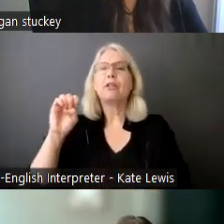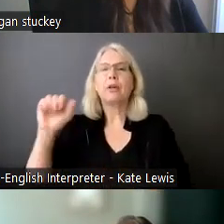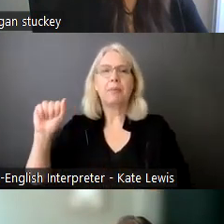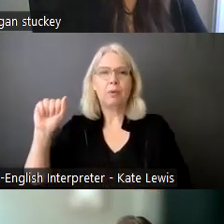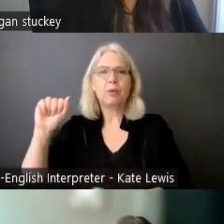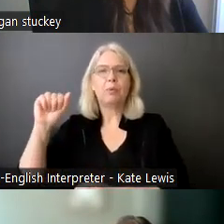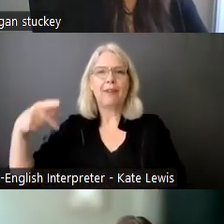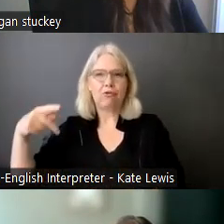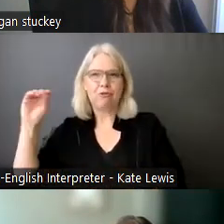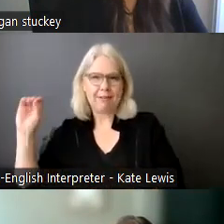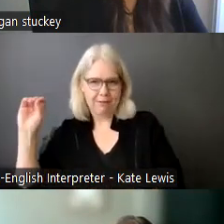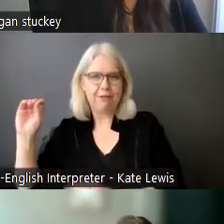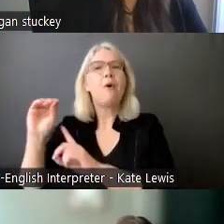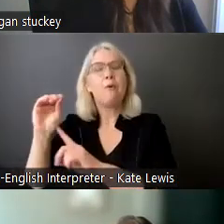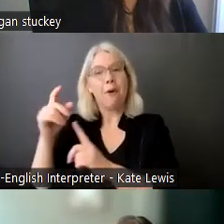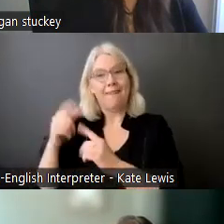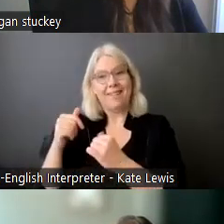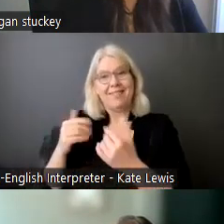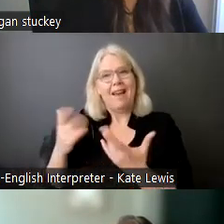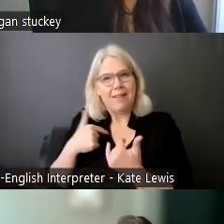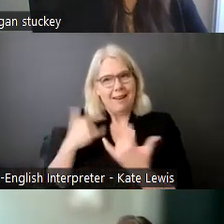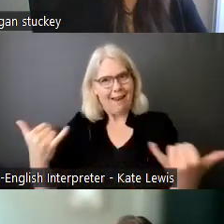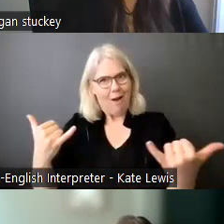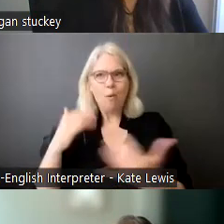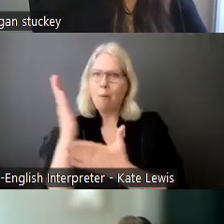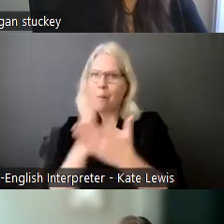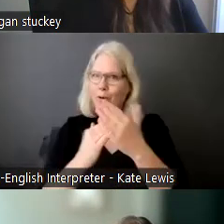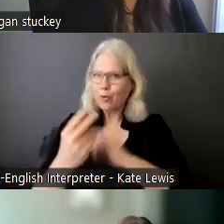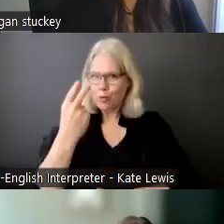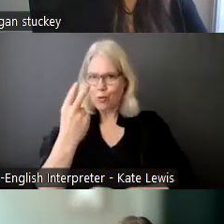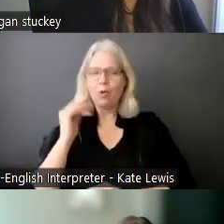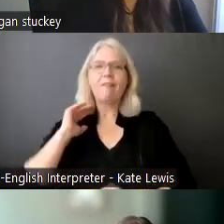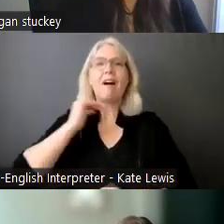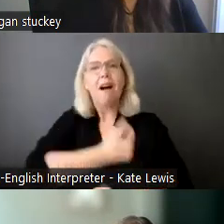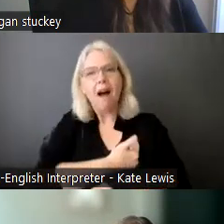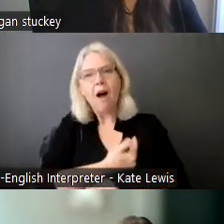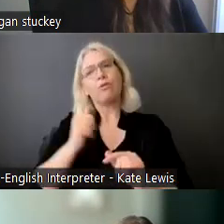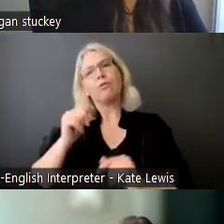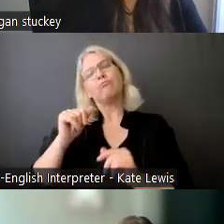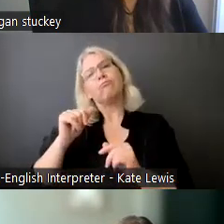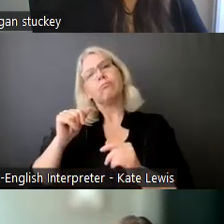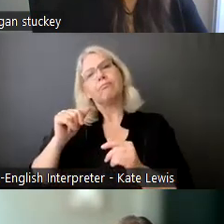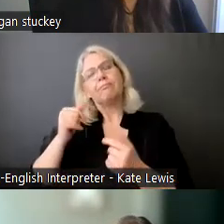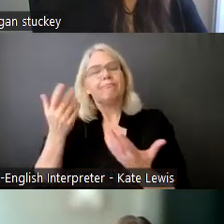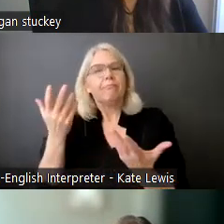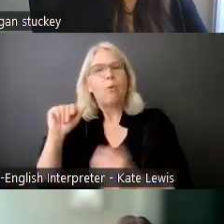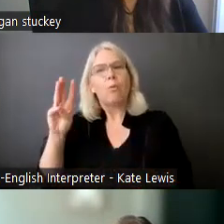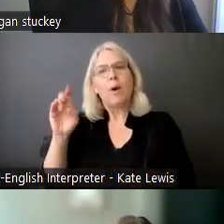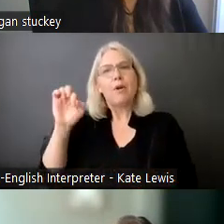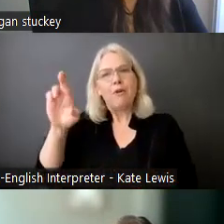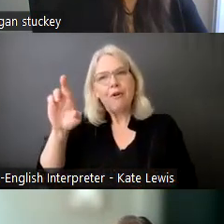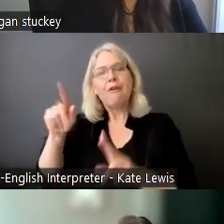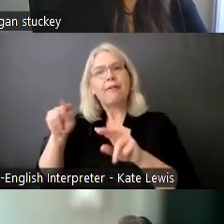Schuline. And we're taking you through today part 2 of our Power of Attorney Q&A and